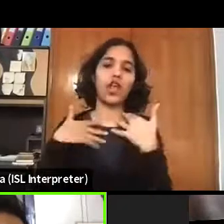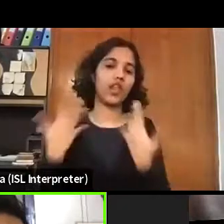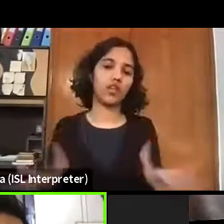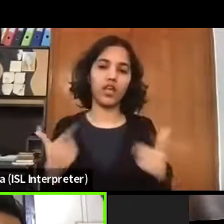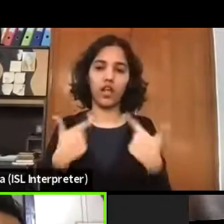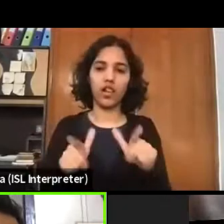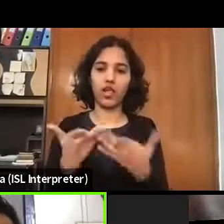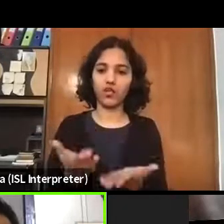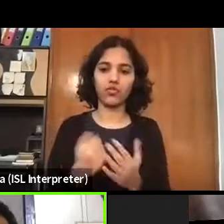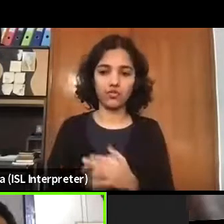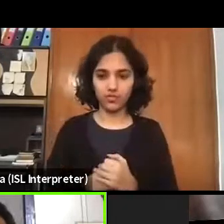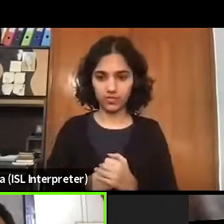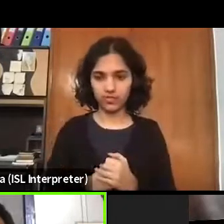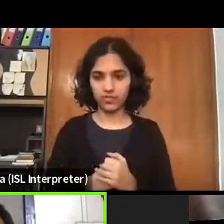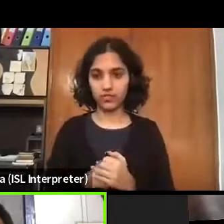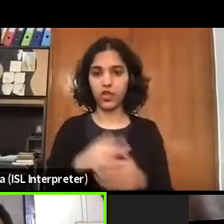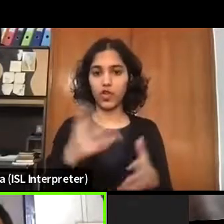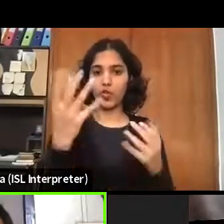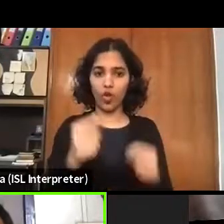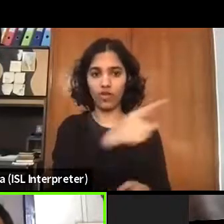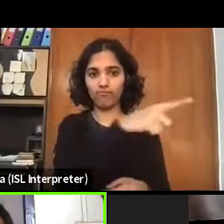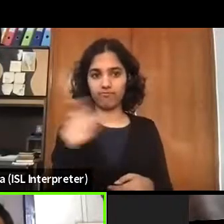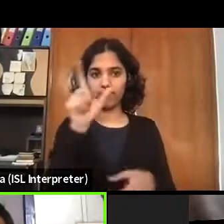for any of the panelists,